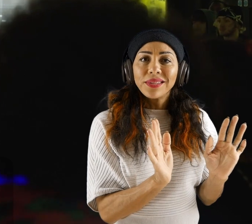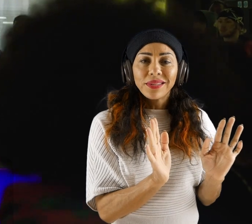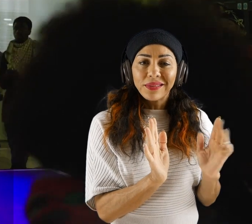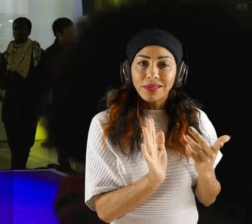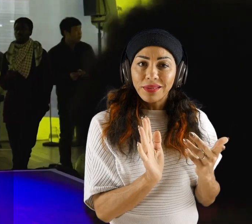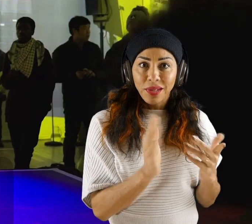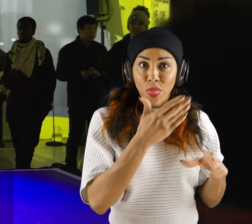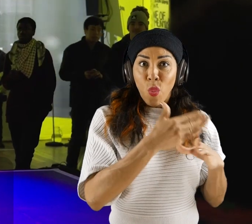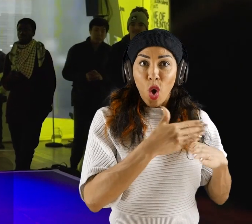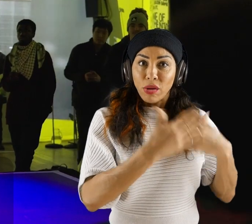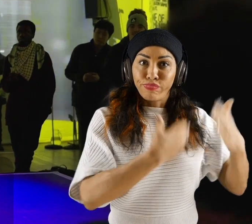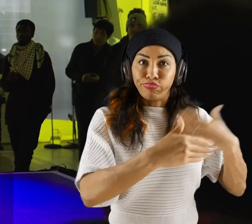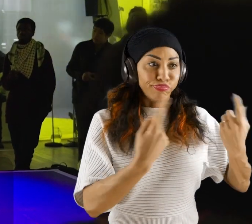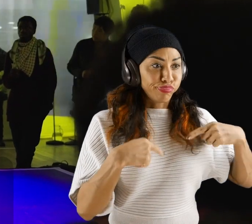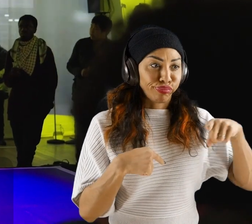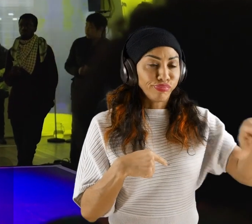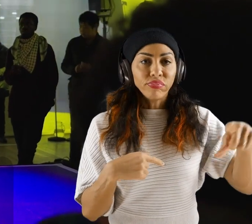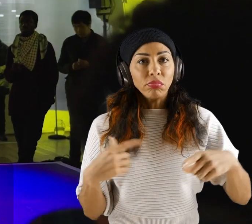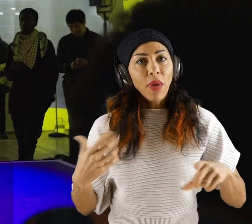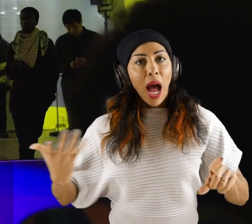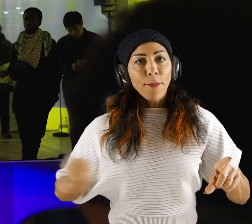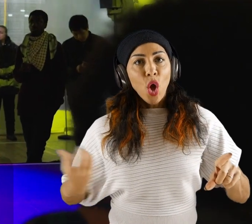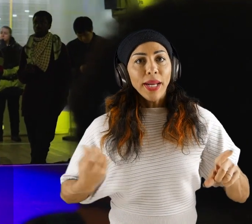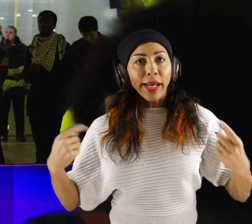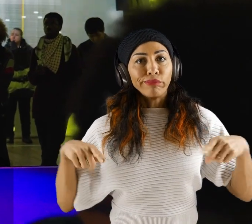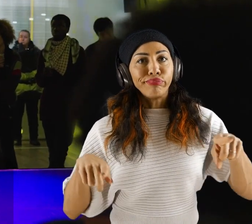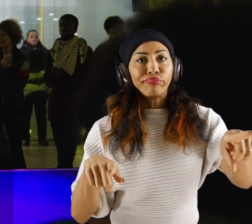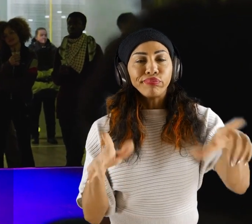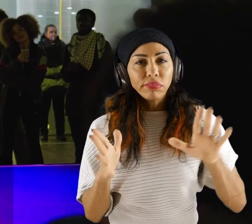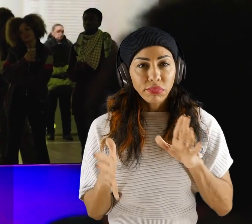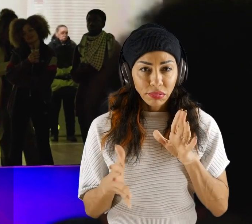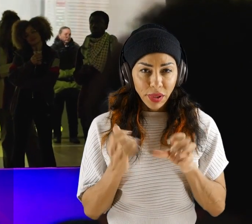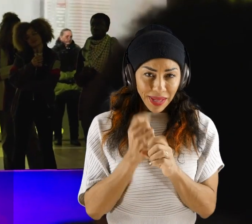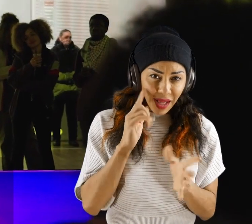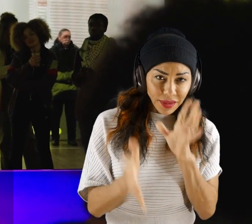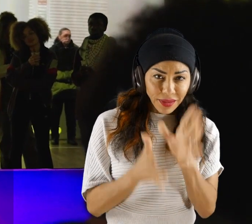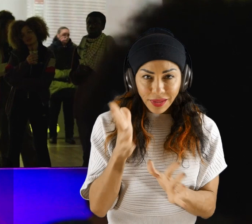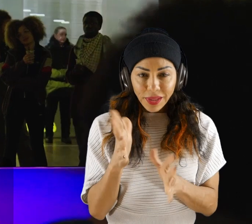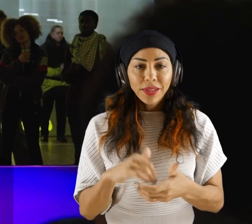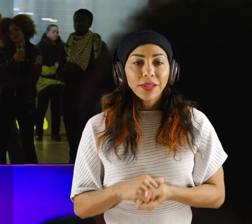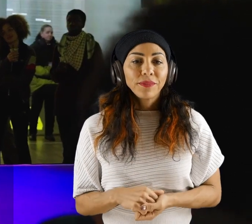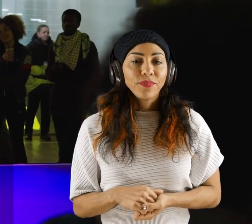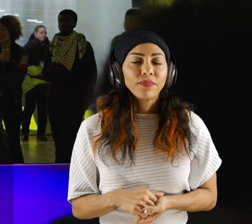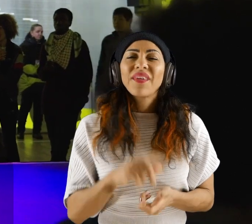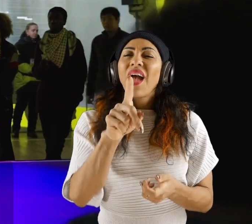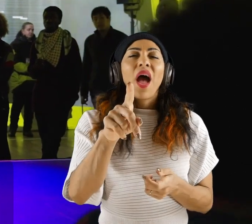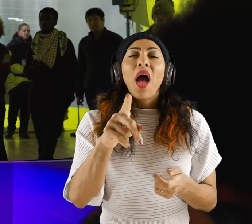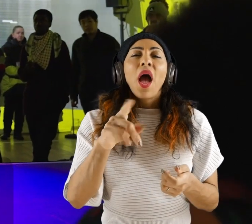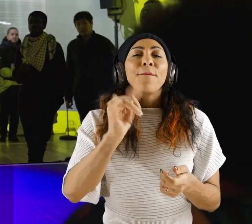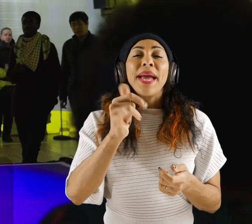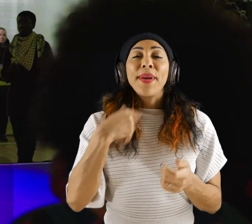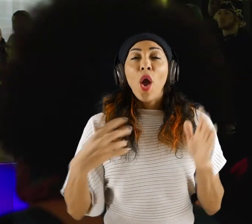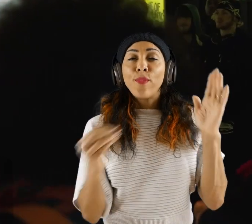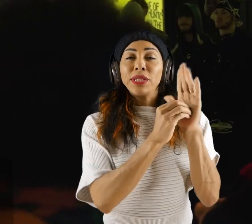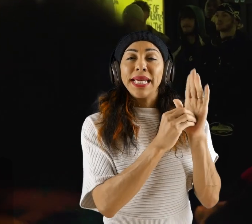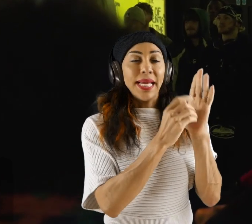Yeah. So, is this thing, maybe I'll go back to that I don't know square. That's a